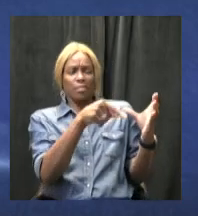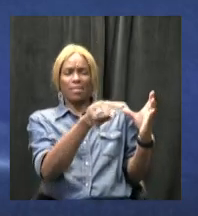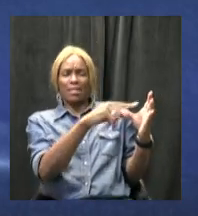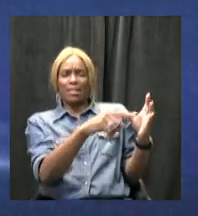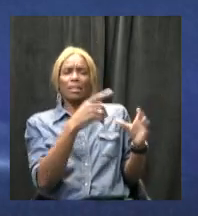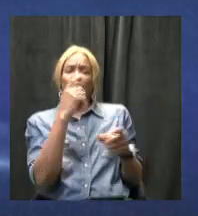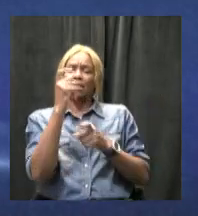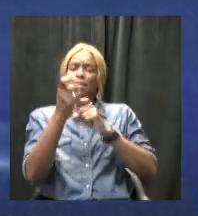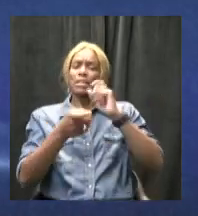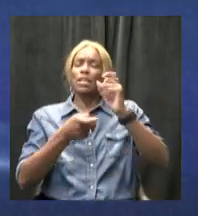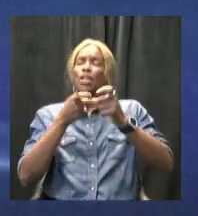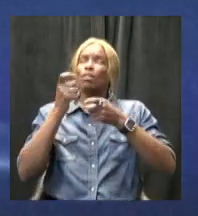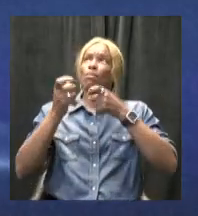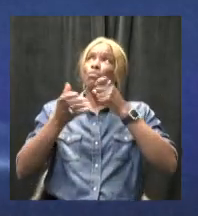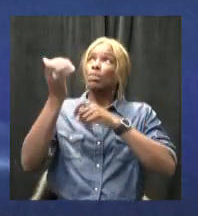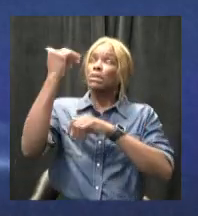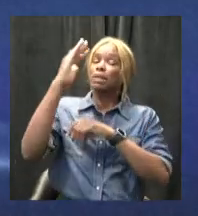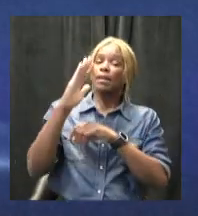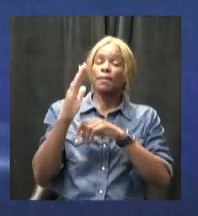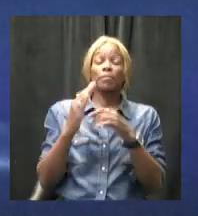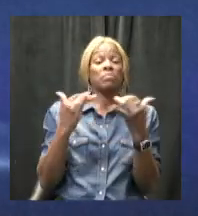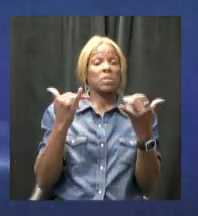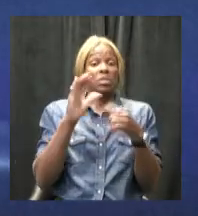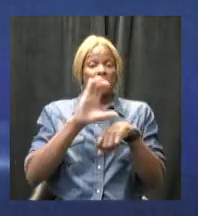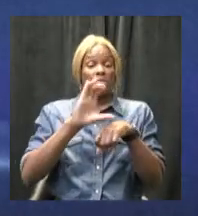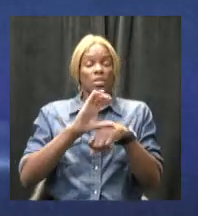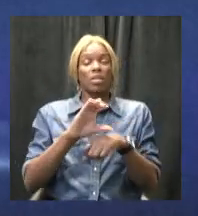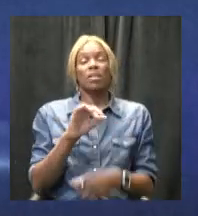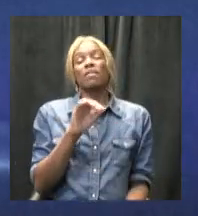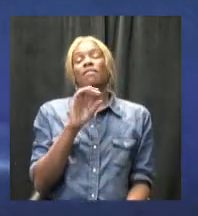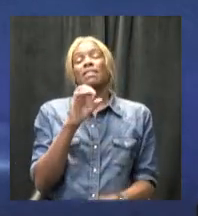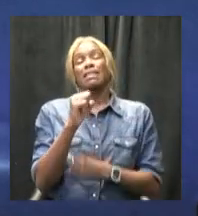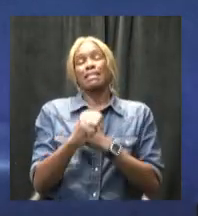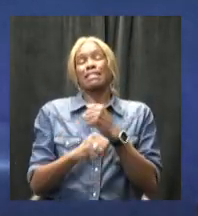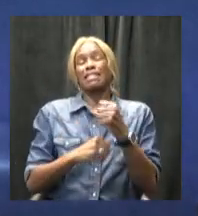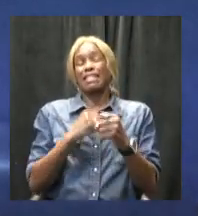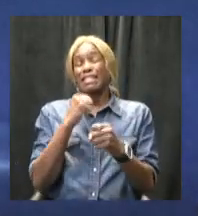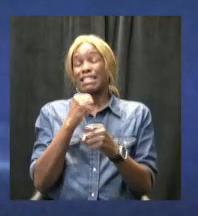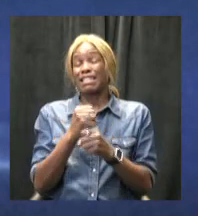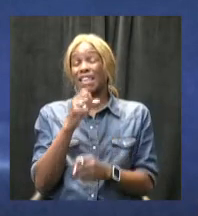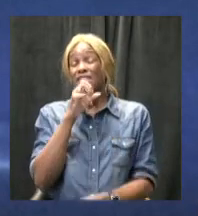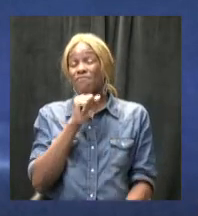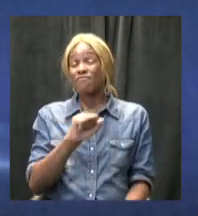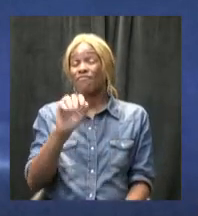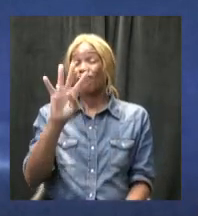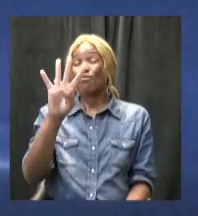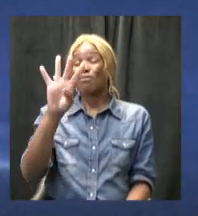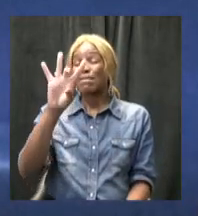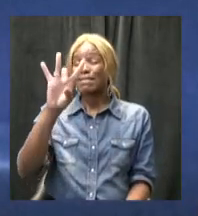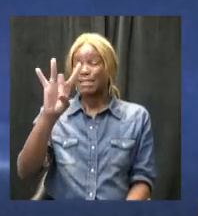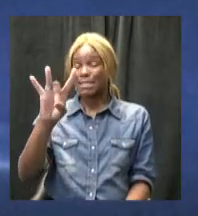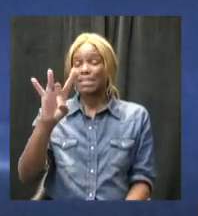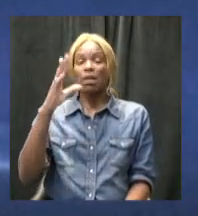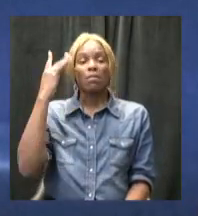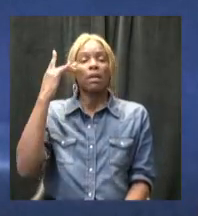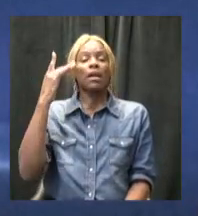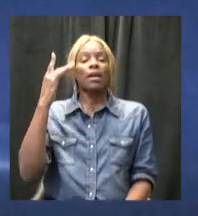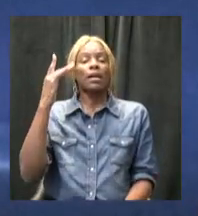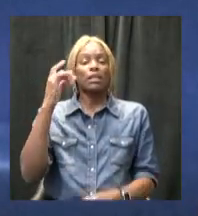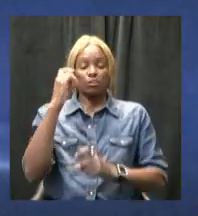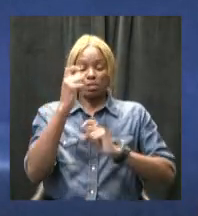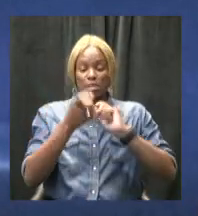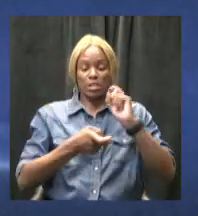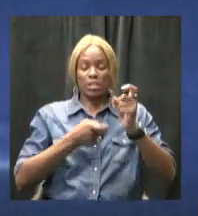God. This church is 48 years old, and the reason we are 48 years old is because generous people kept showing